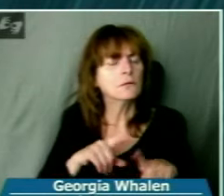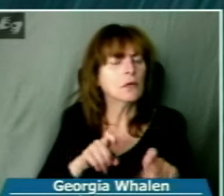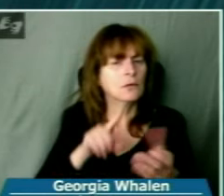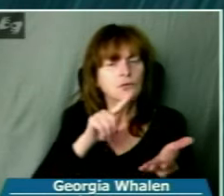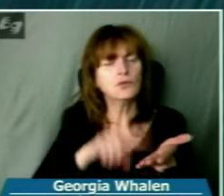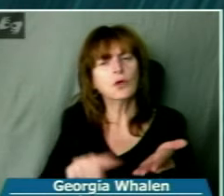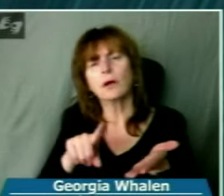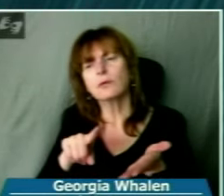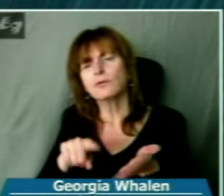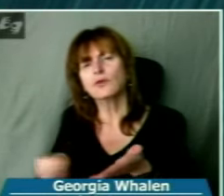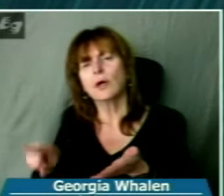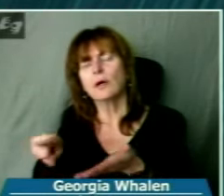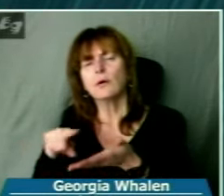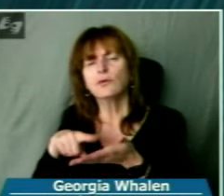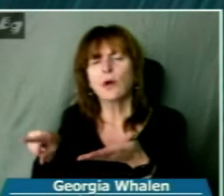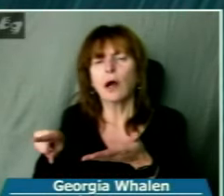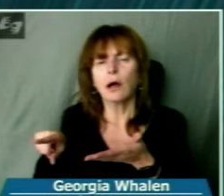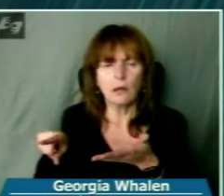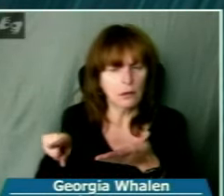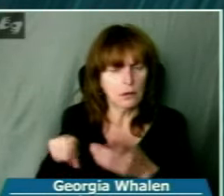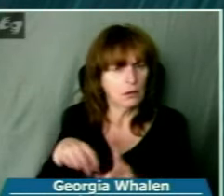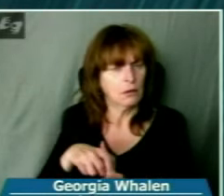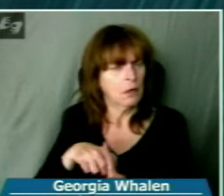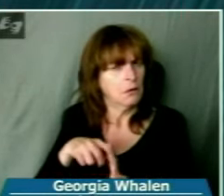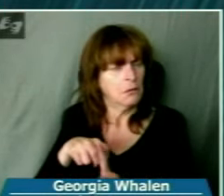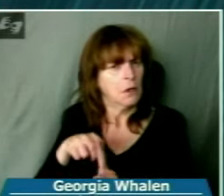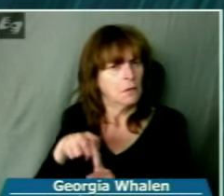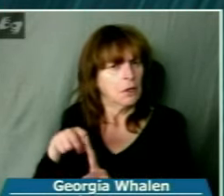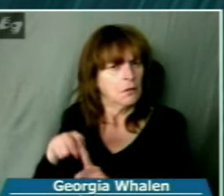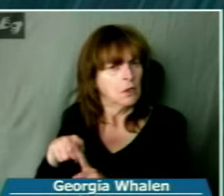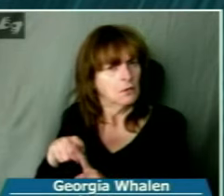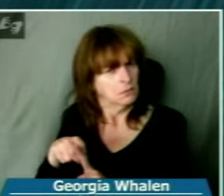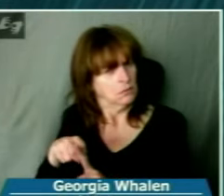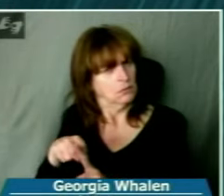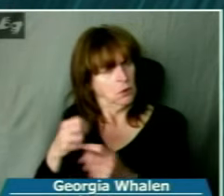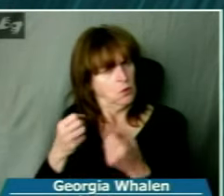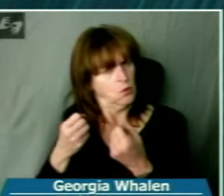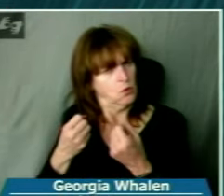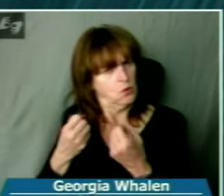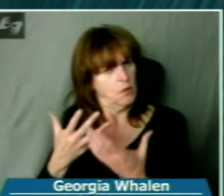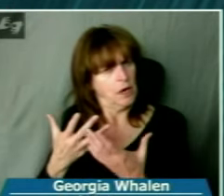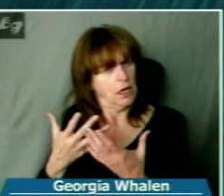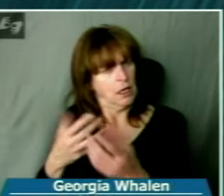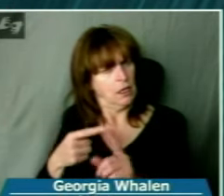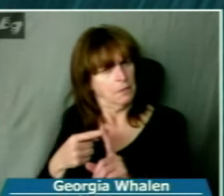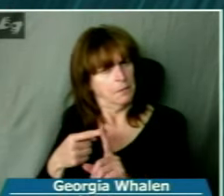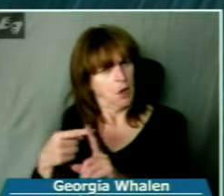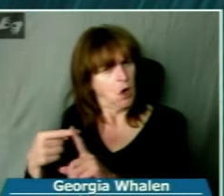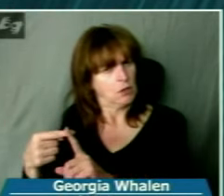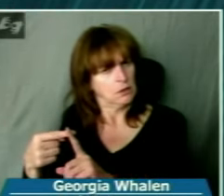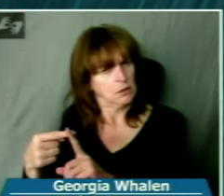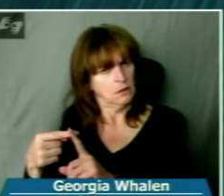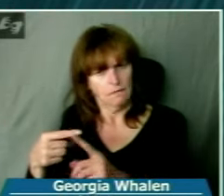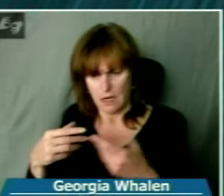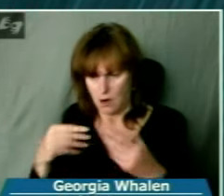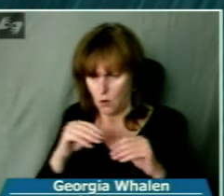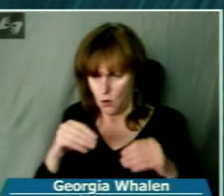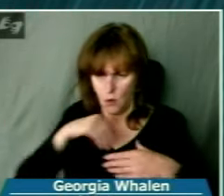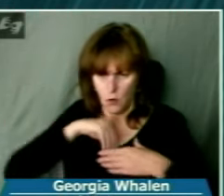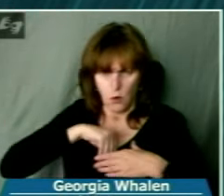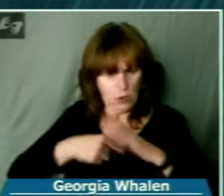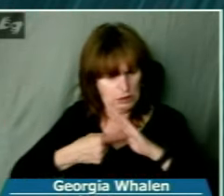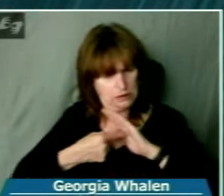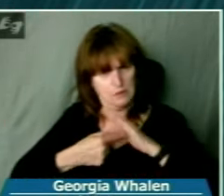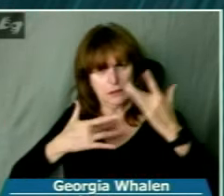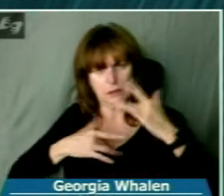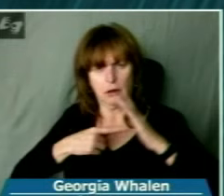day, they'd seen that a number of people had tested positive that were asymptomatic. And of course, we know we had been doing this mass